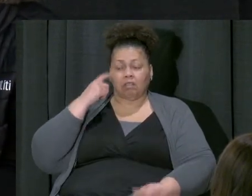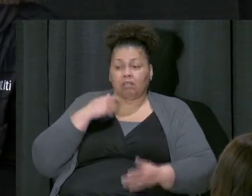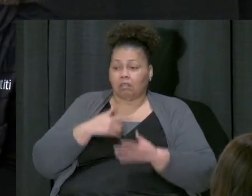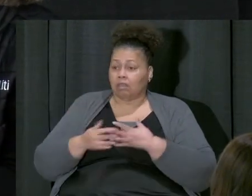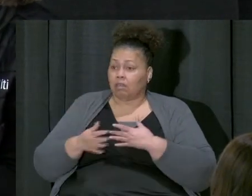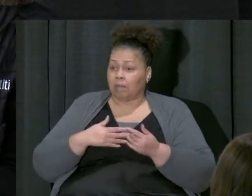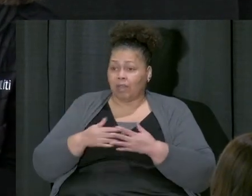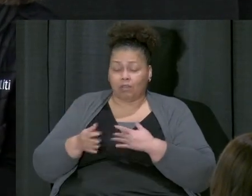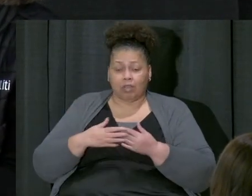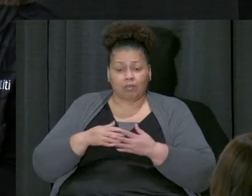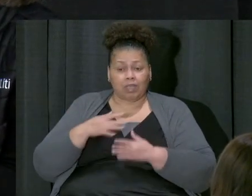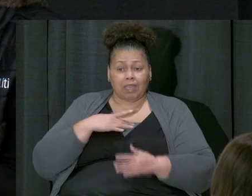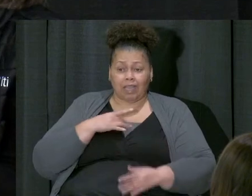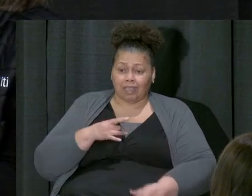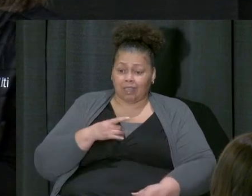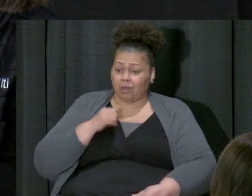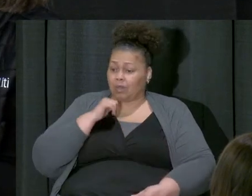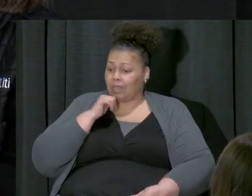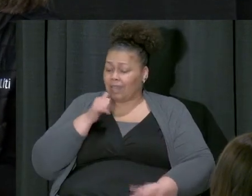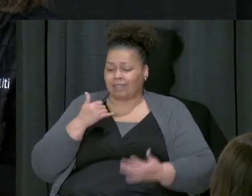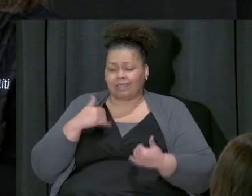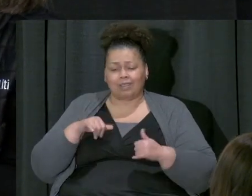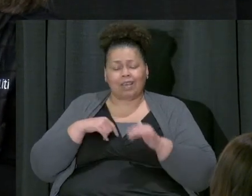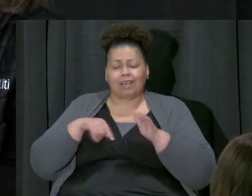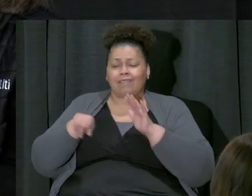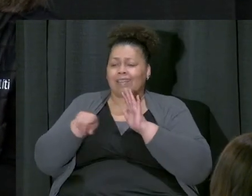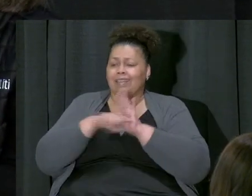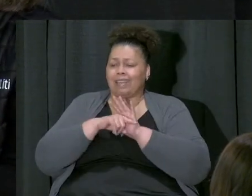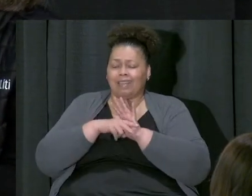stigma around disability. And even though